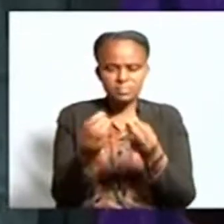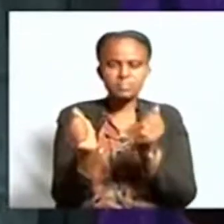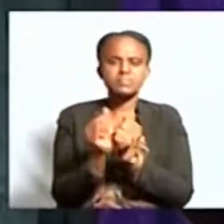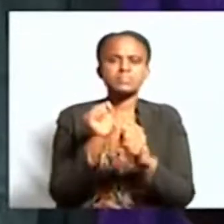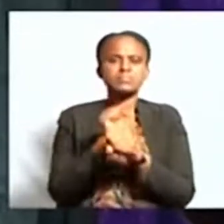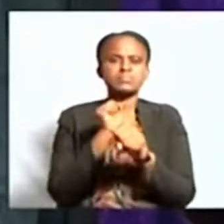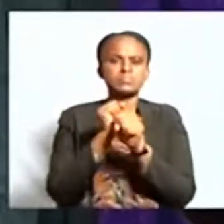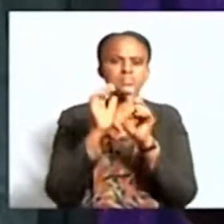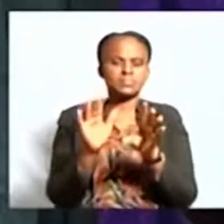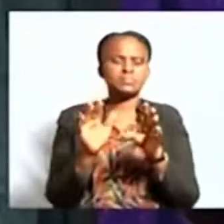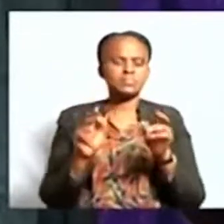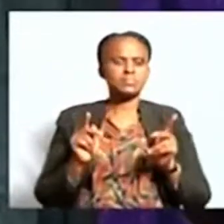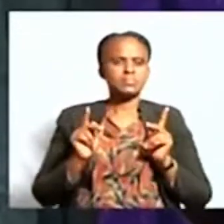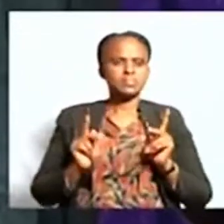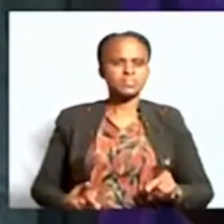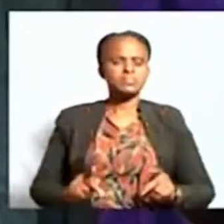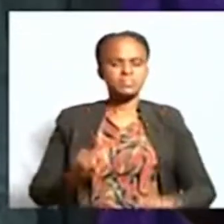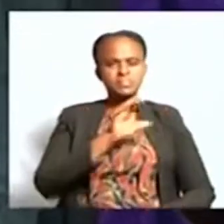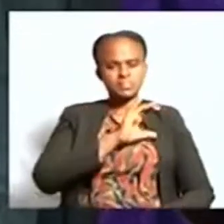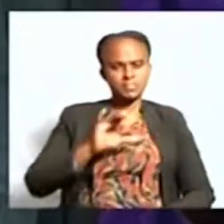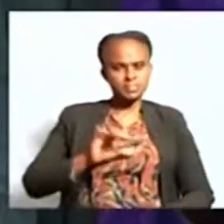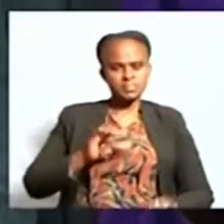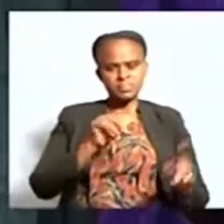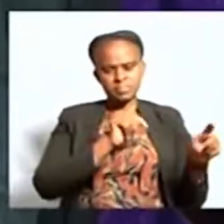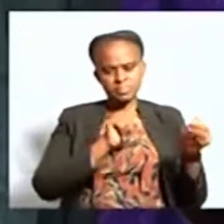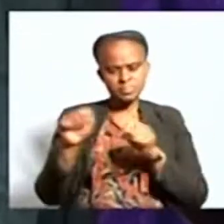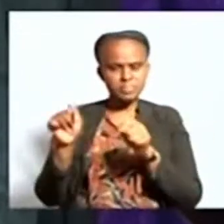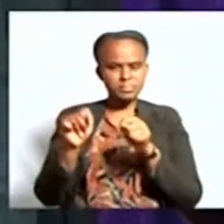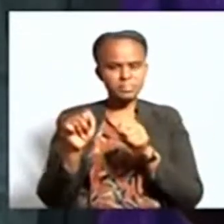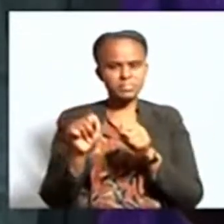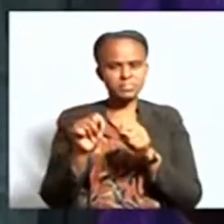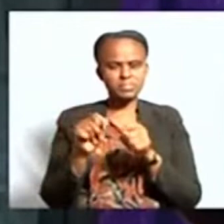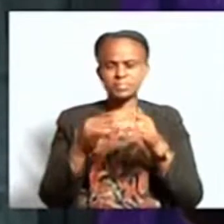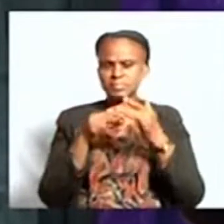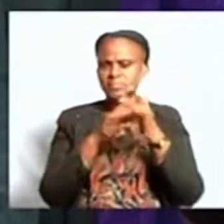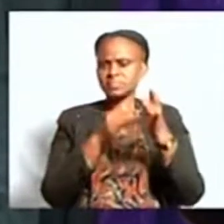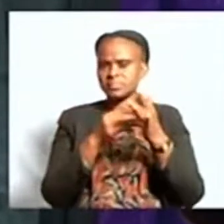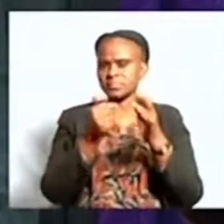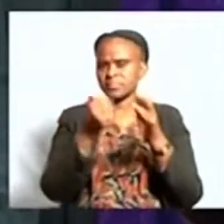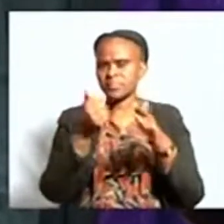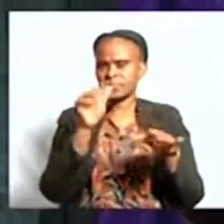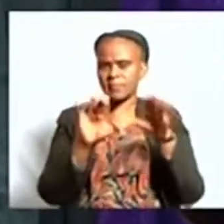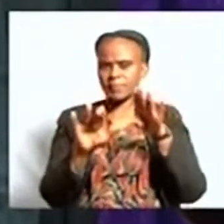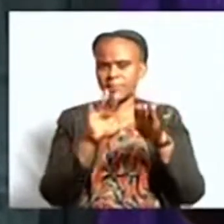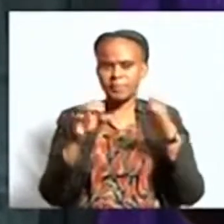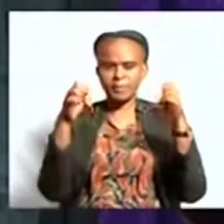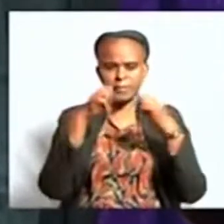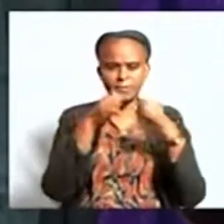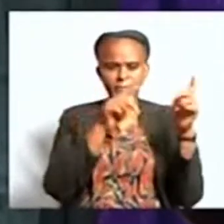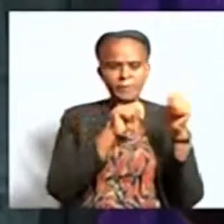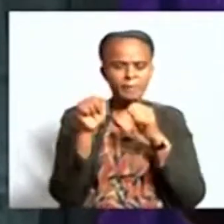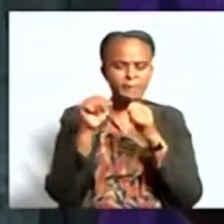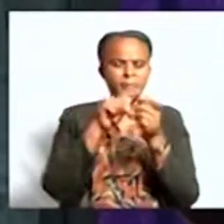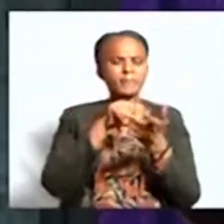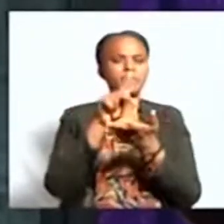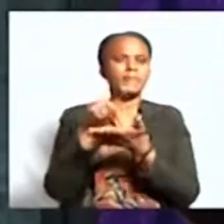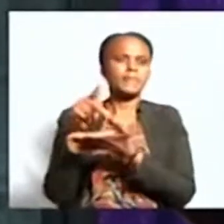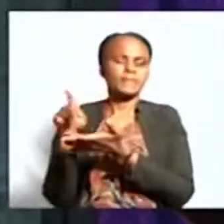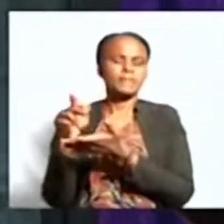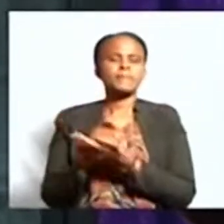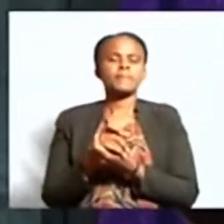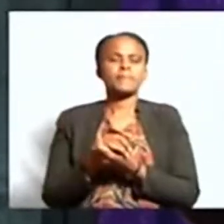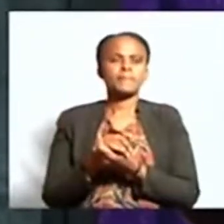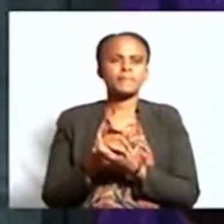of a client's company to transact against ledger balances of bank transfer payments.